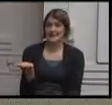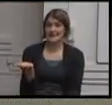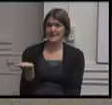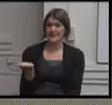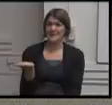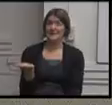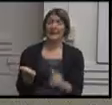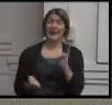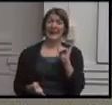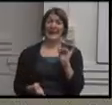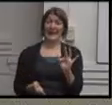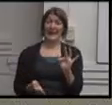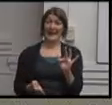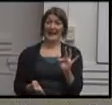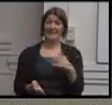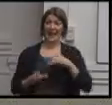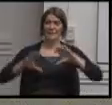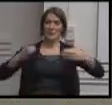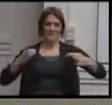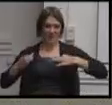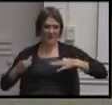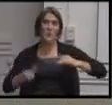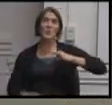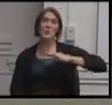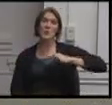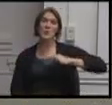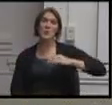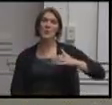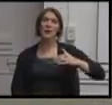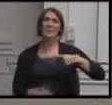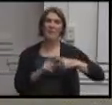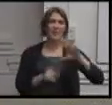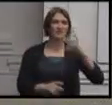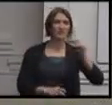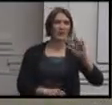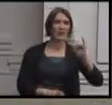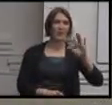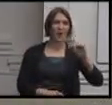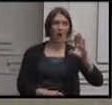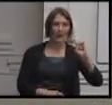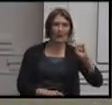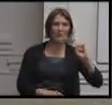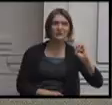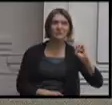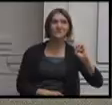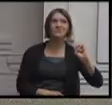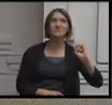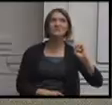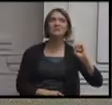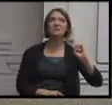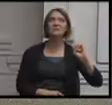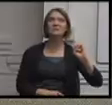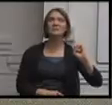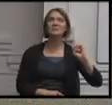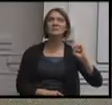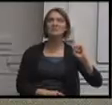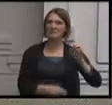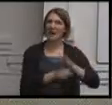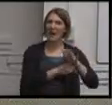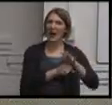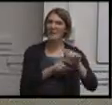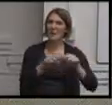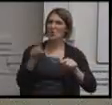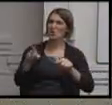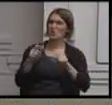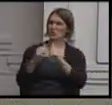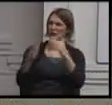you know, if we have all this big group of volunteers, and if we have the chamber, and if we have all these other, or, you know, a lot of our, I just,